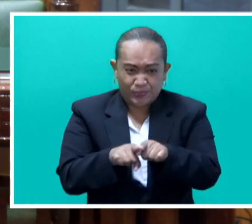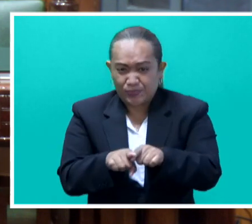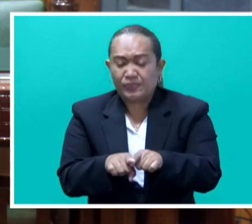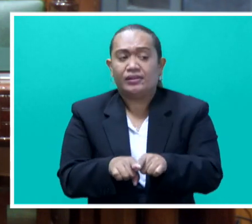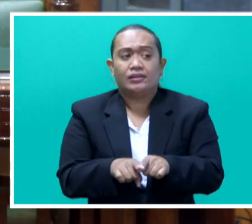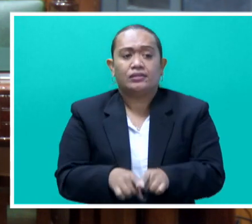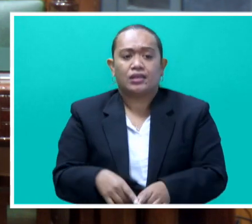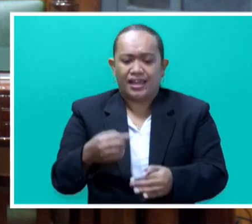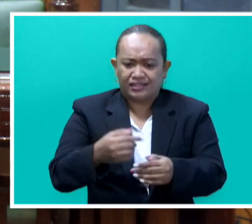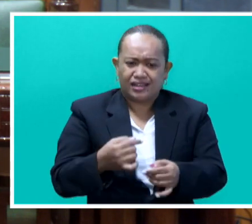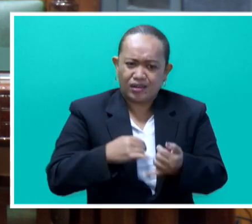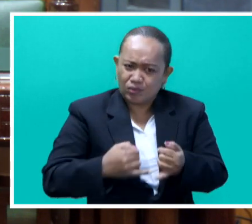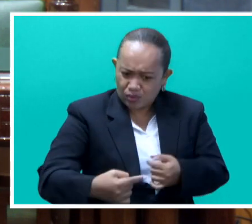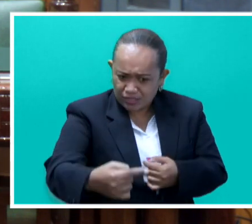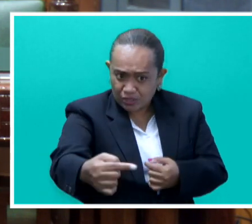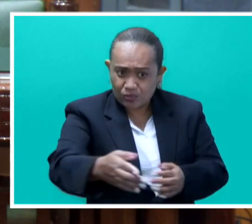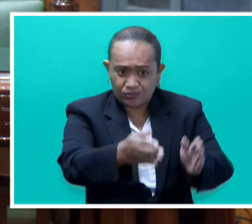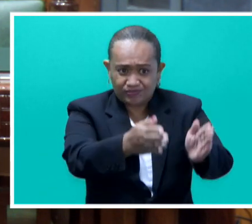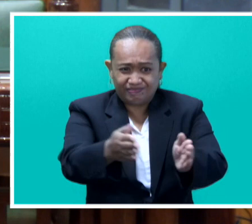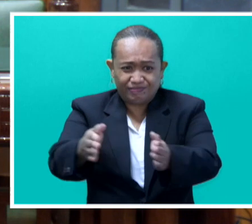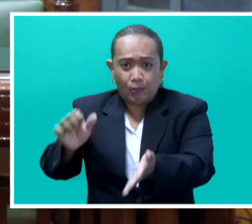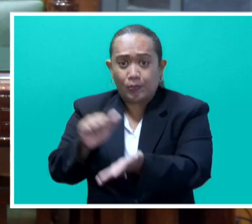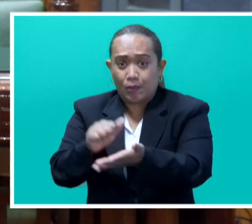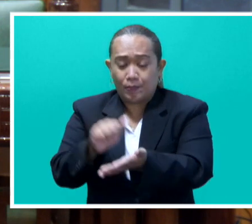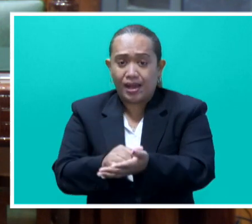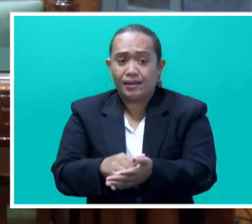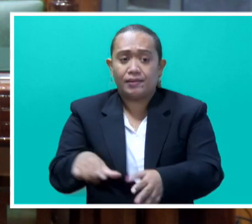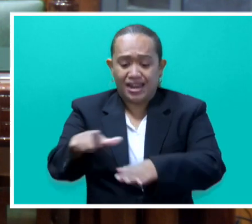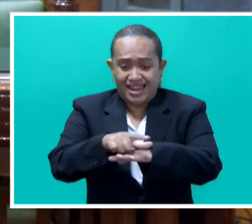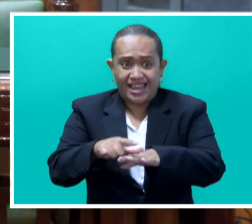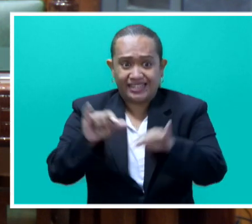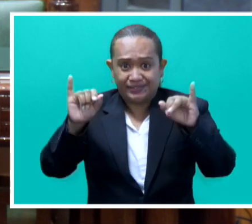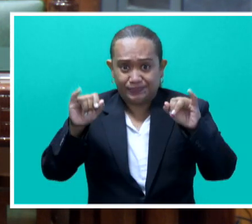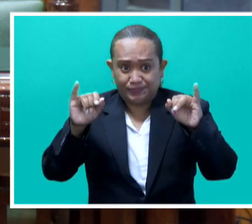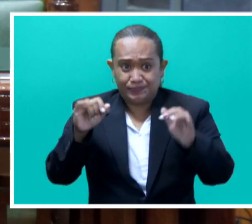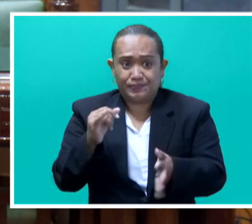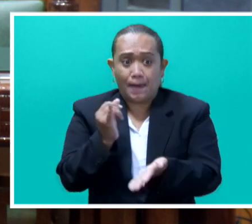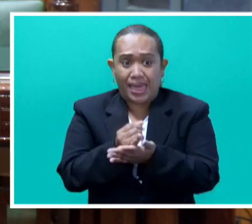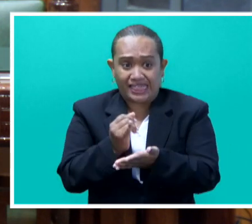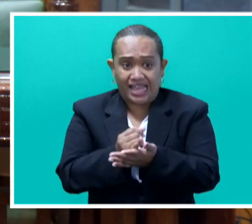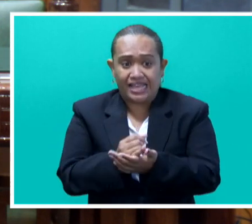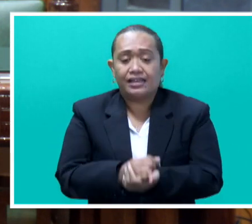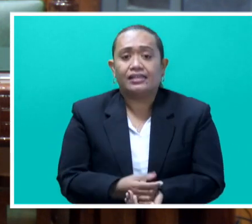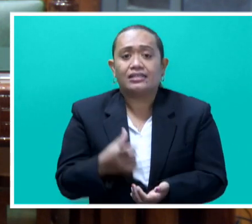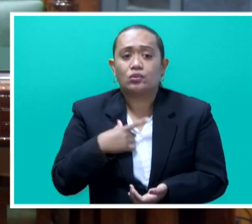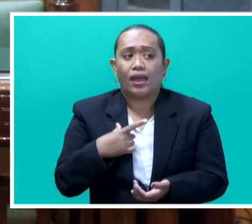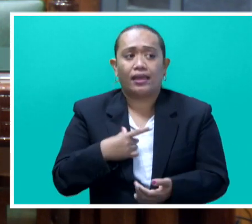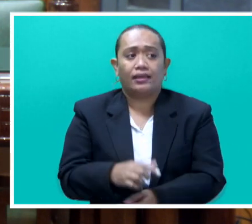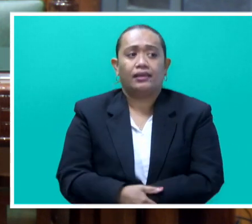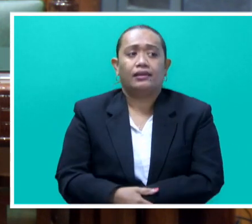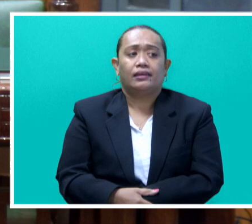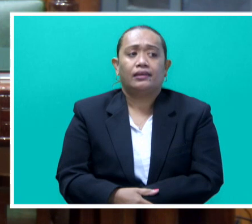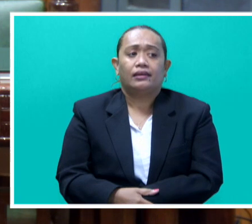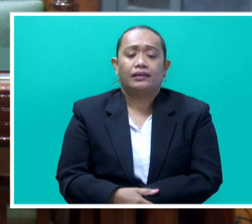town planning and land subdivision matters. Mr. Speaker, sir, for the information of the House, the proposed bill